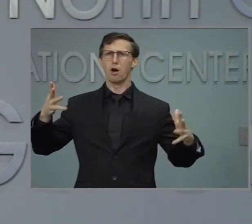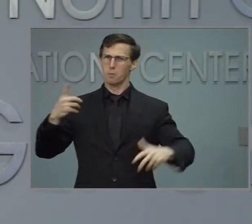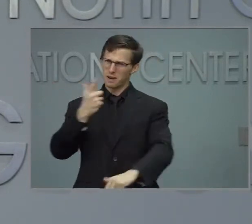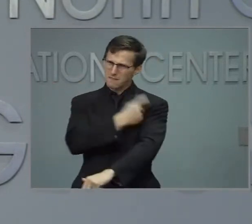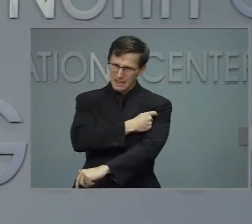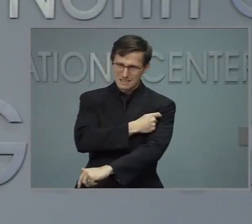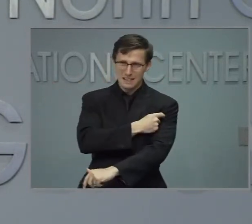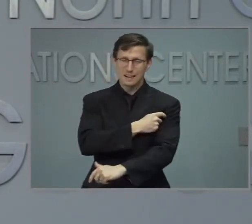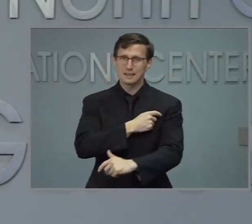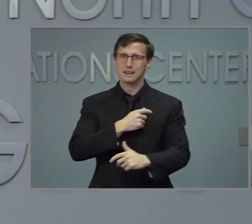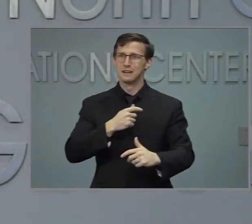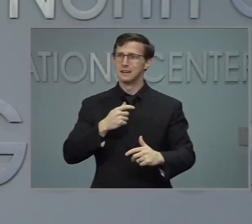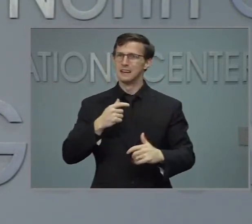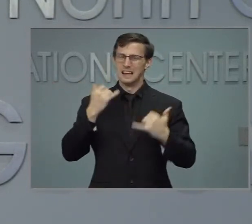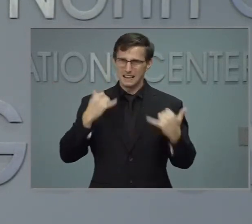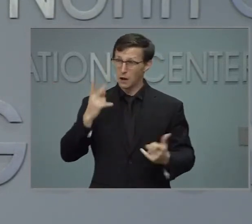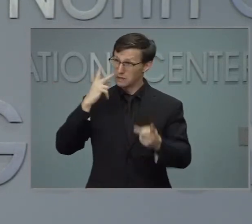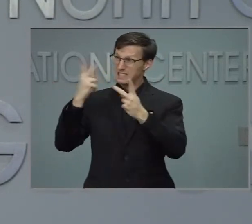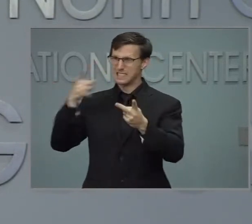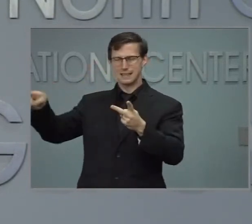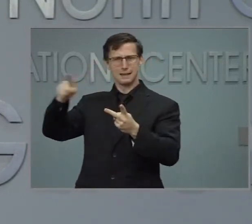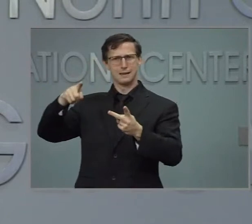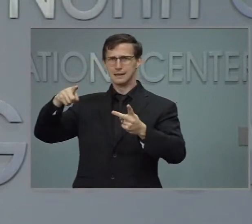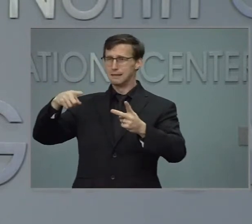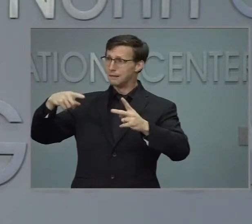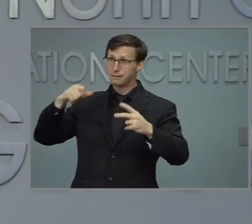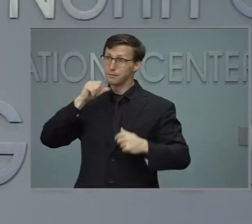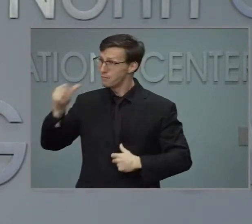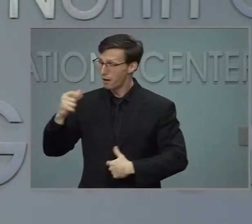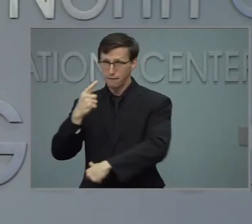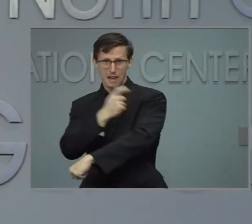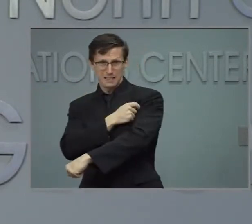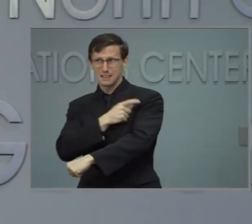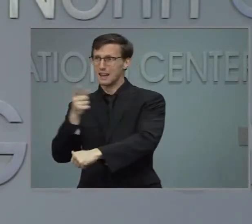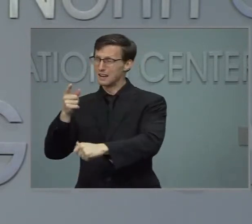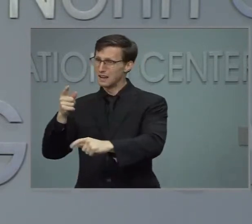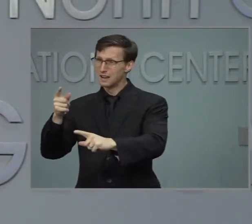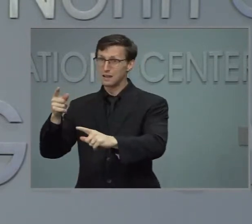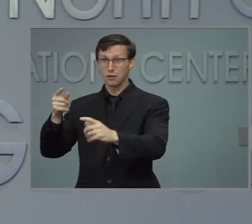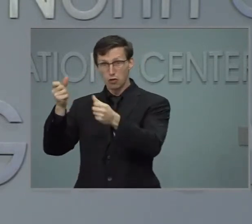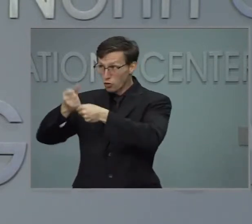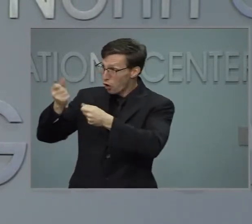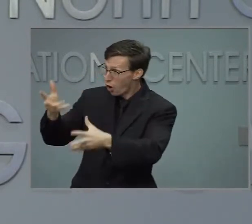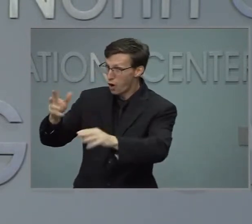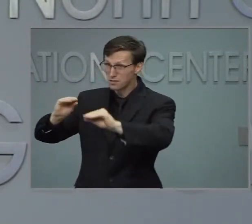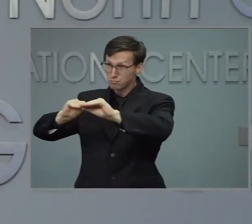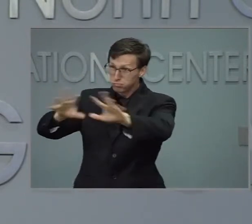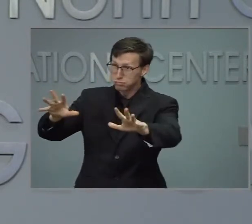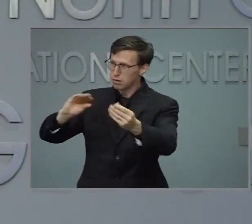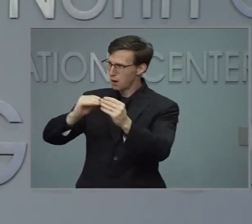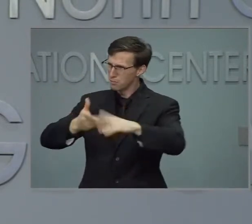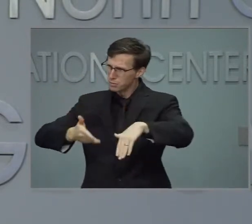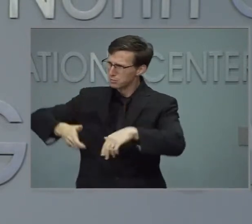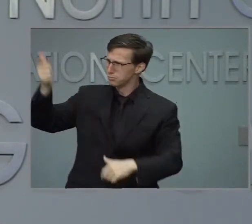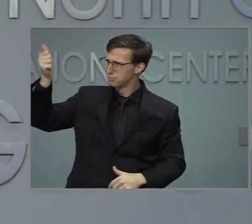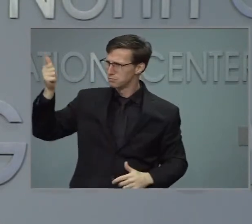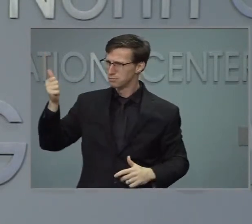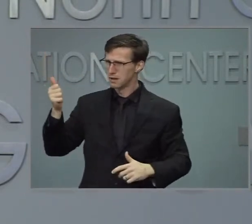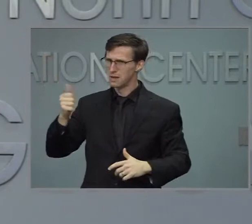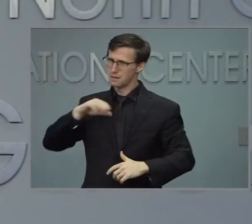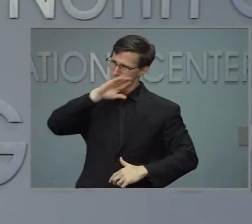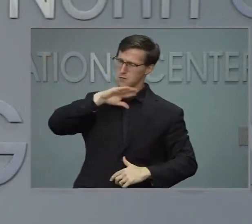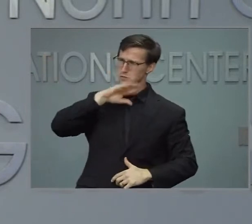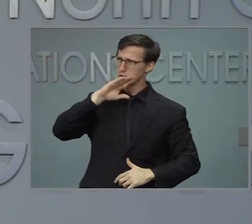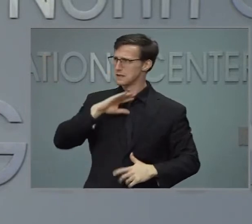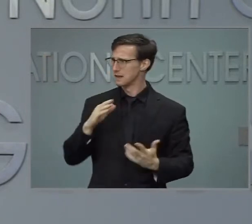unvaccinated. What do you say to those people who are vaccinated and perhaps getting frustrated as to why you're not mandating